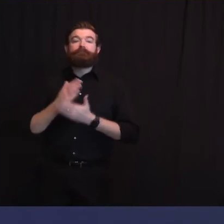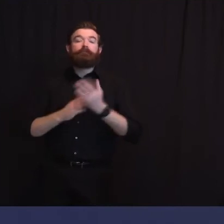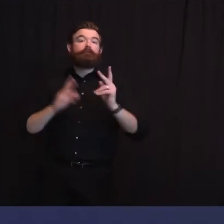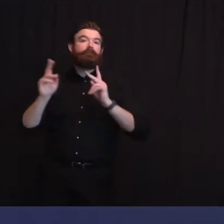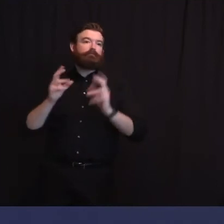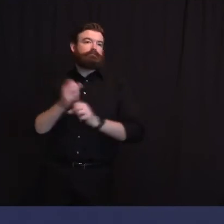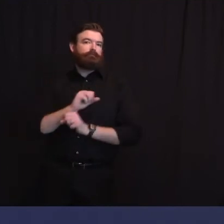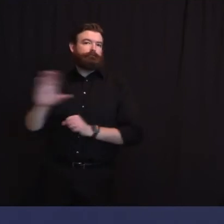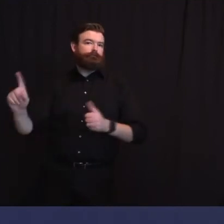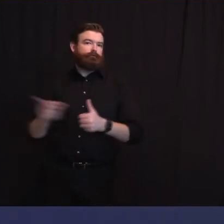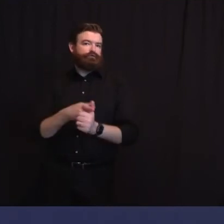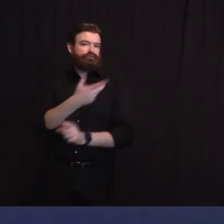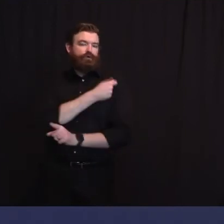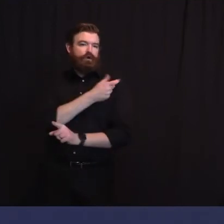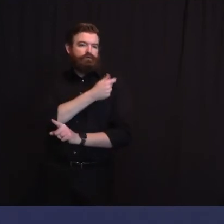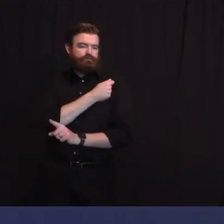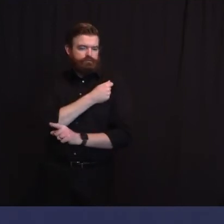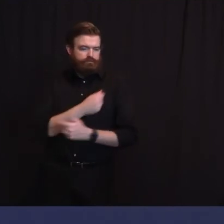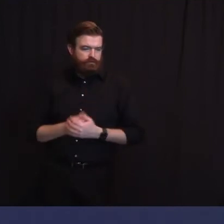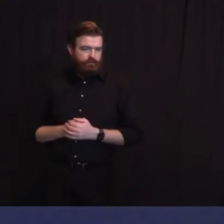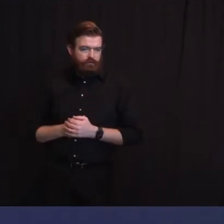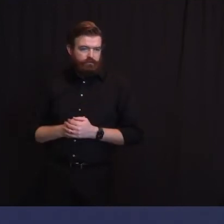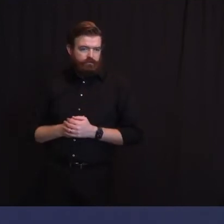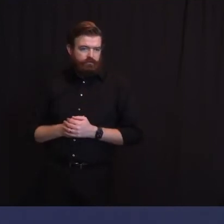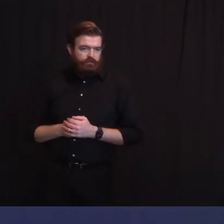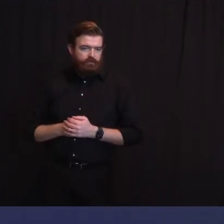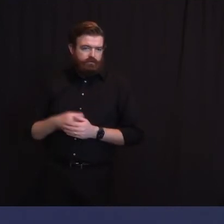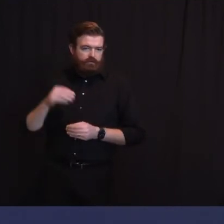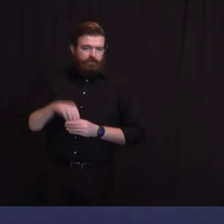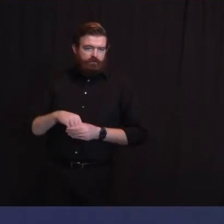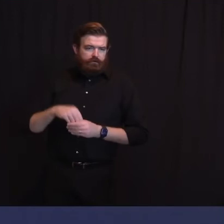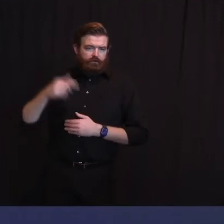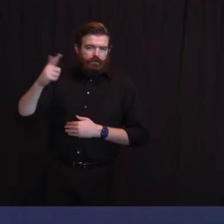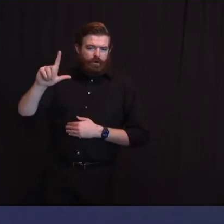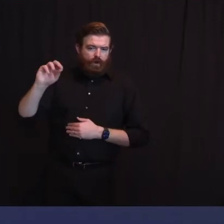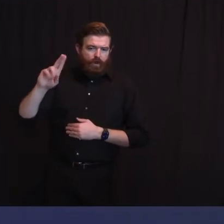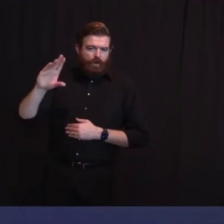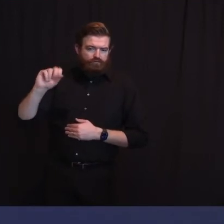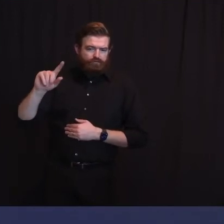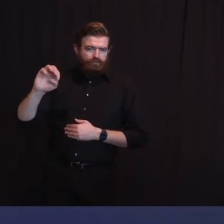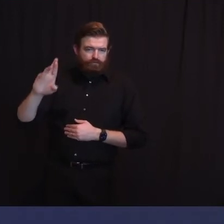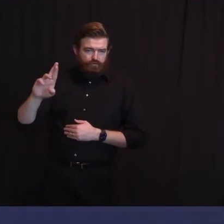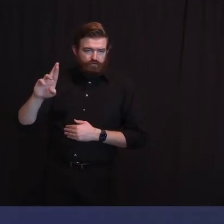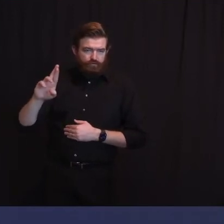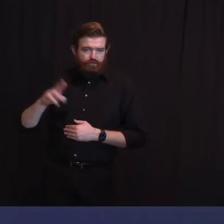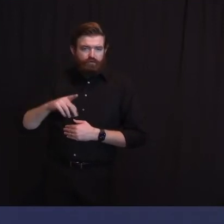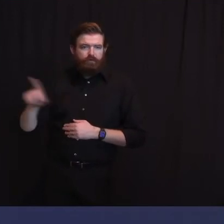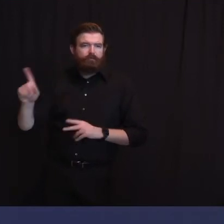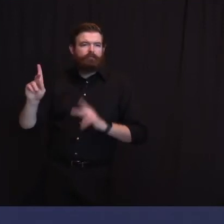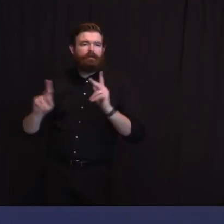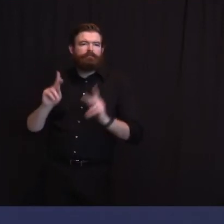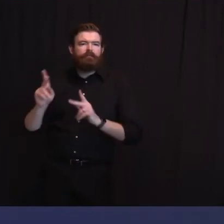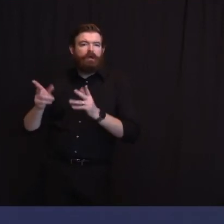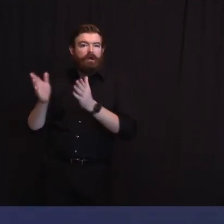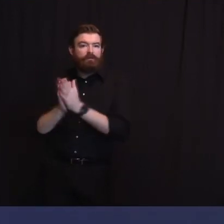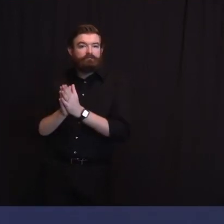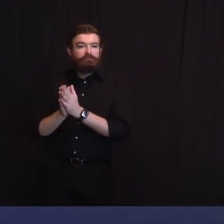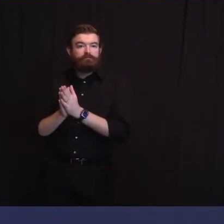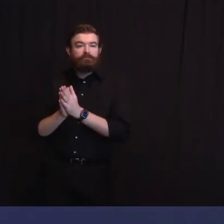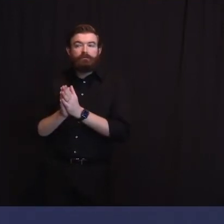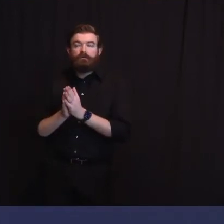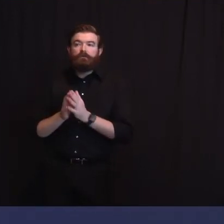at the Gloucester mega site, which is run by the state, and they were giving no guidance. So they said that they have tried to book through